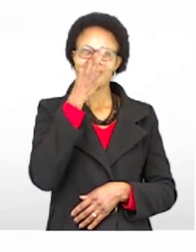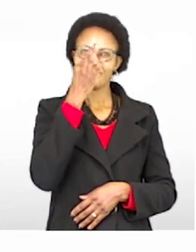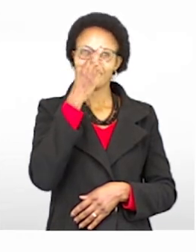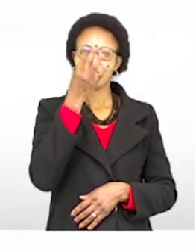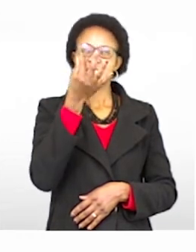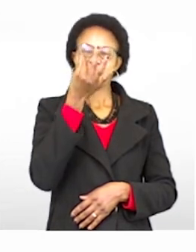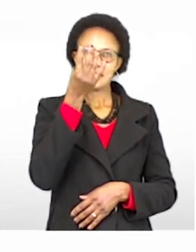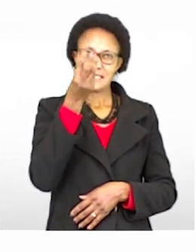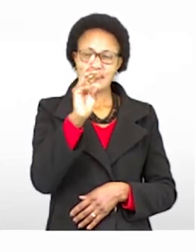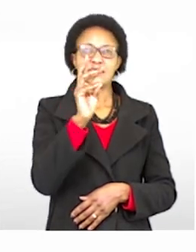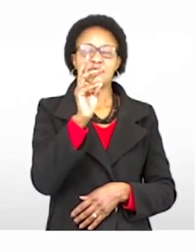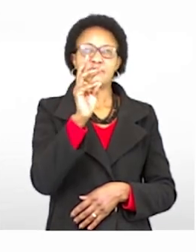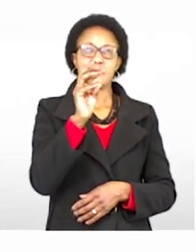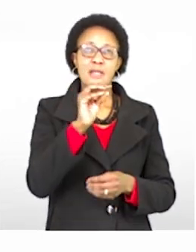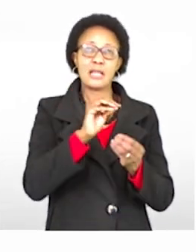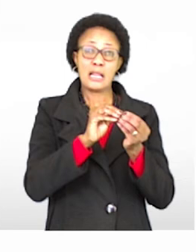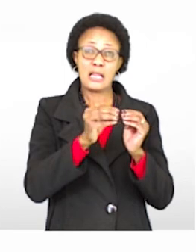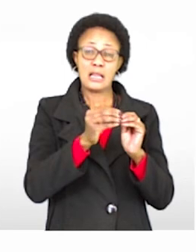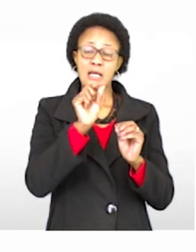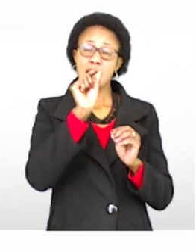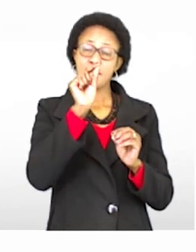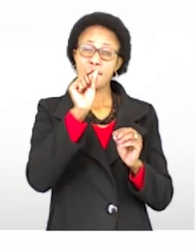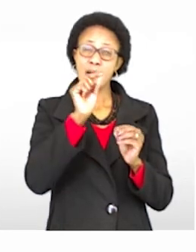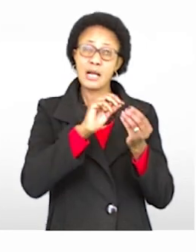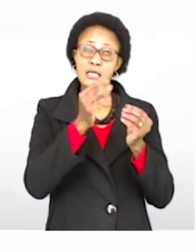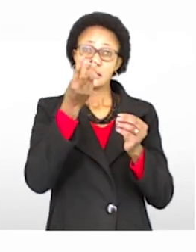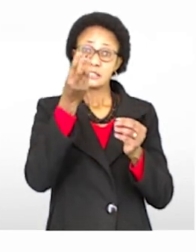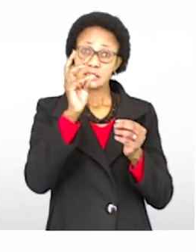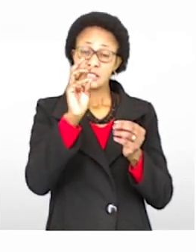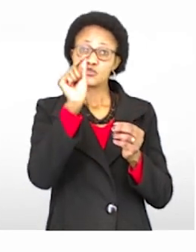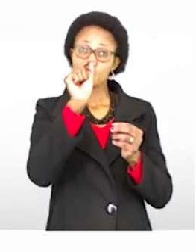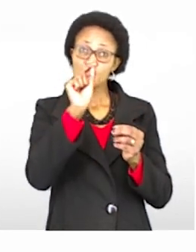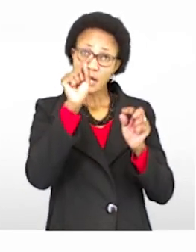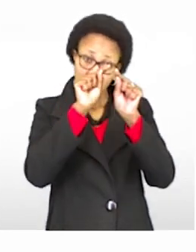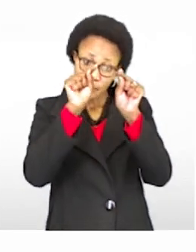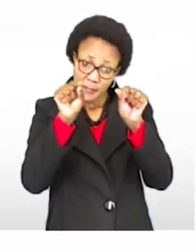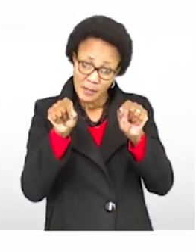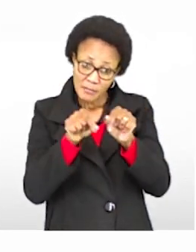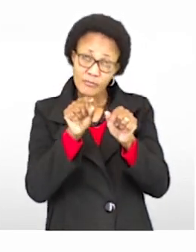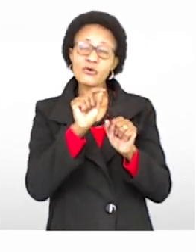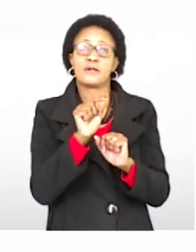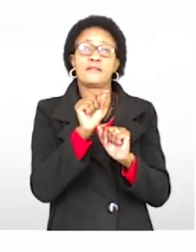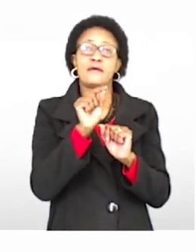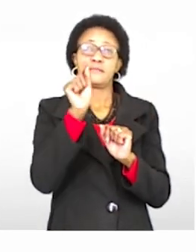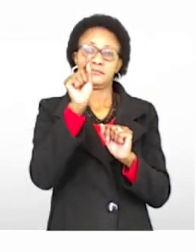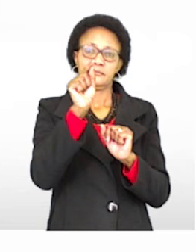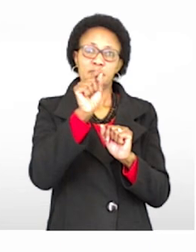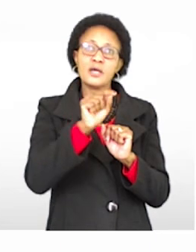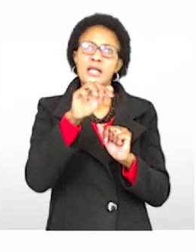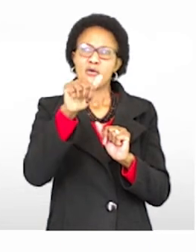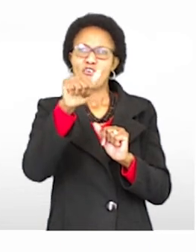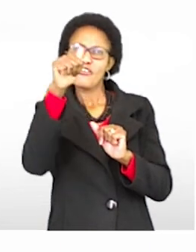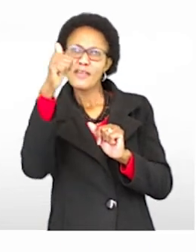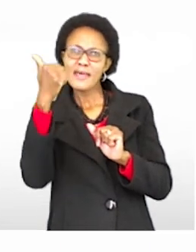you are going to write the number 6 in the block there. I would like you to do that for the rest of the pictures,